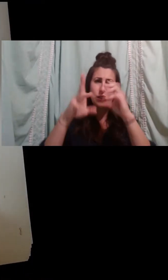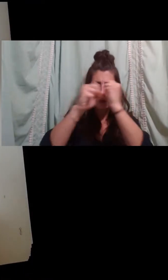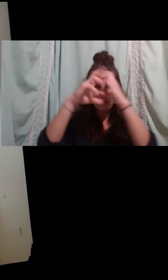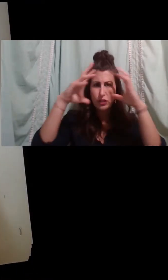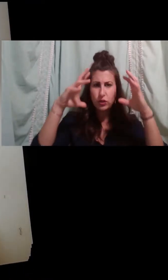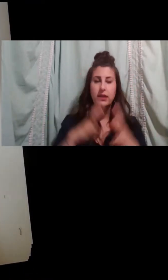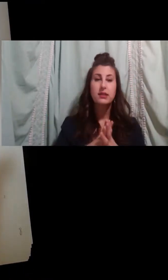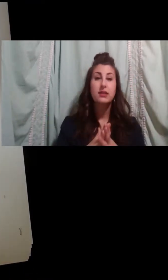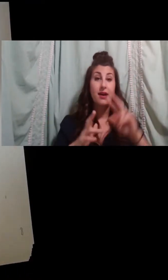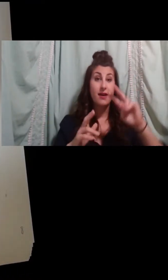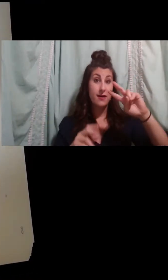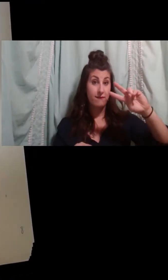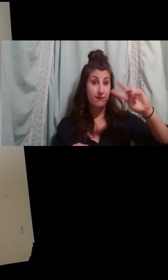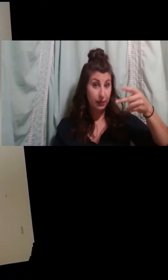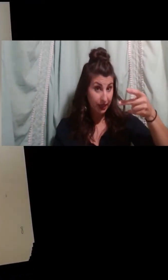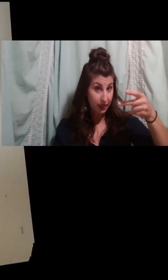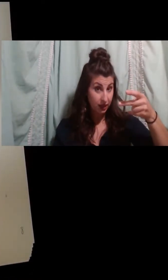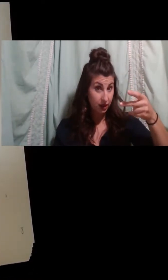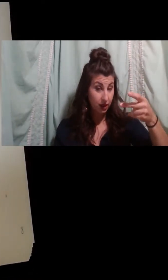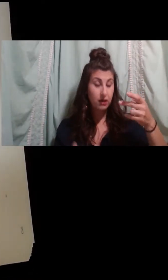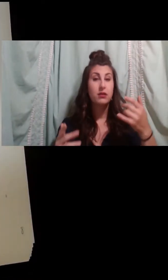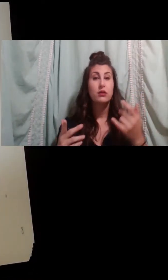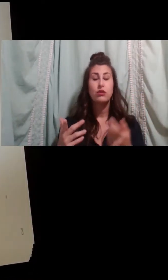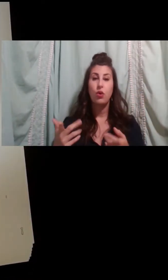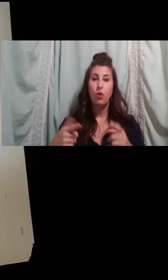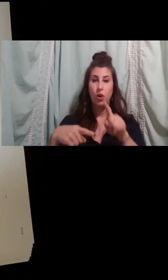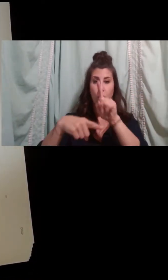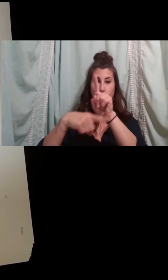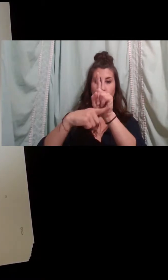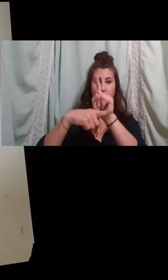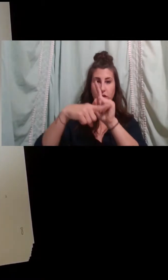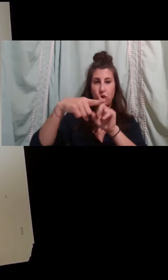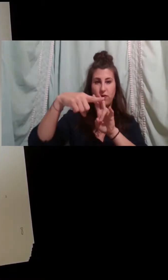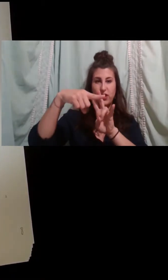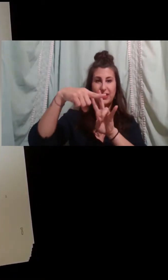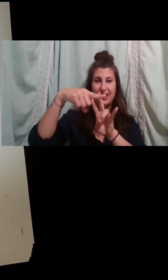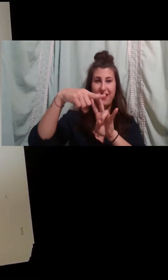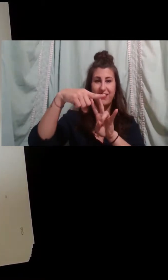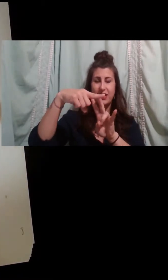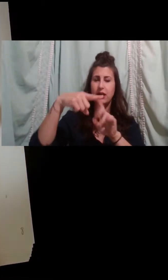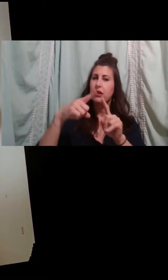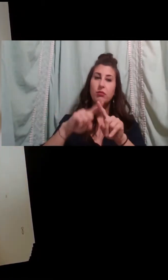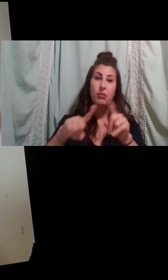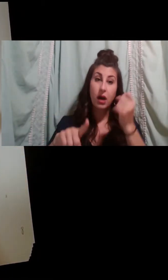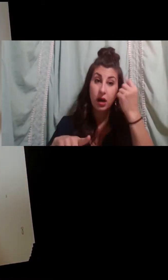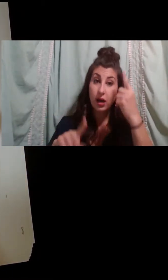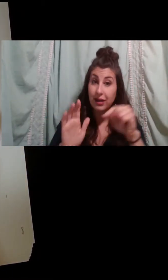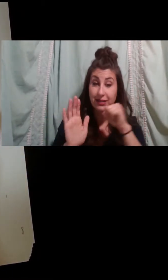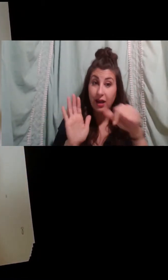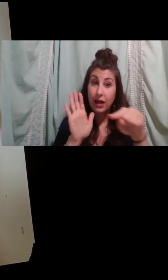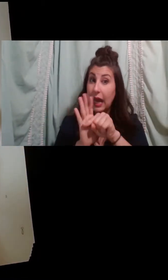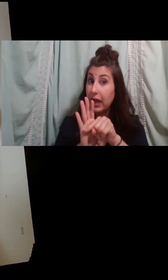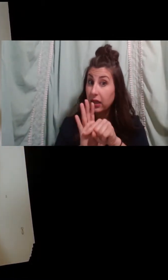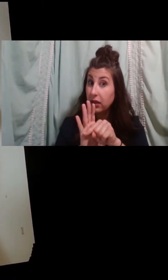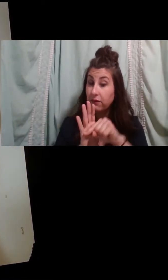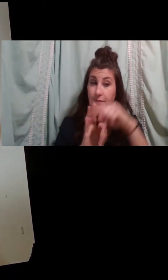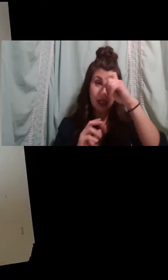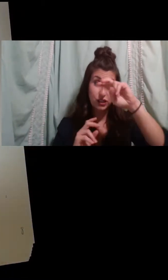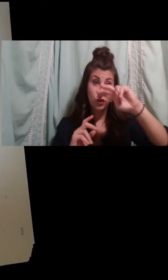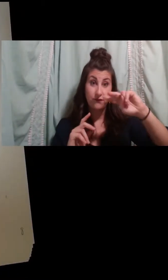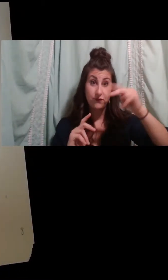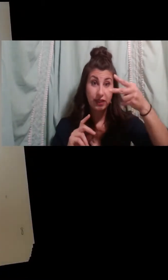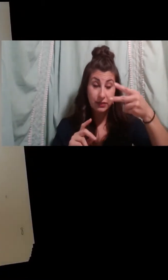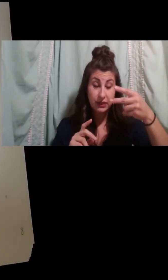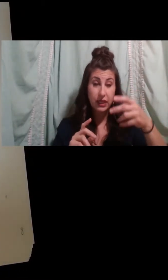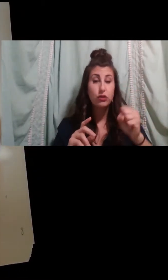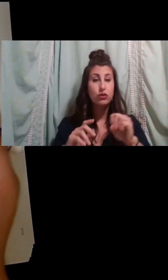visualize, and then flip it. So it'll be 1 over 7, but it's no longer negative because you